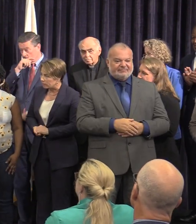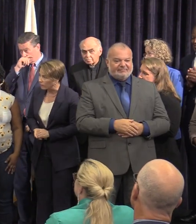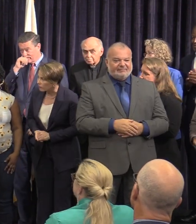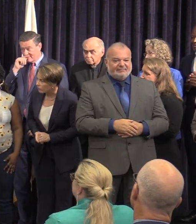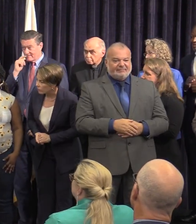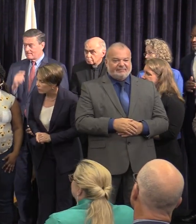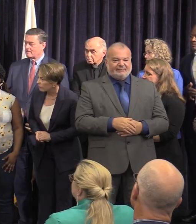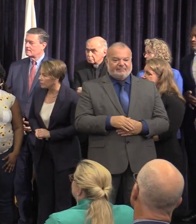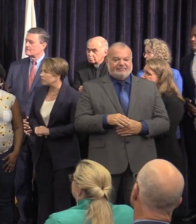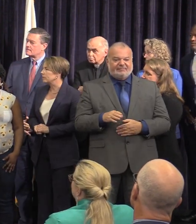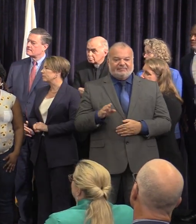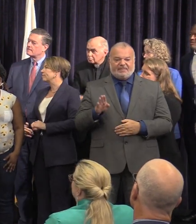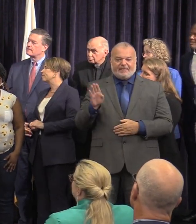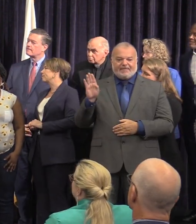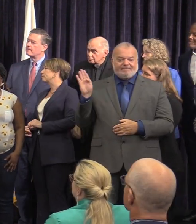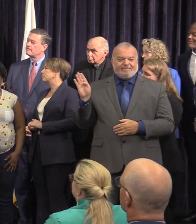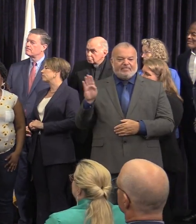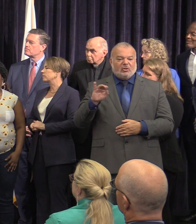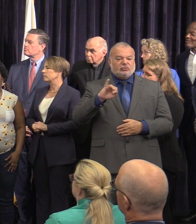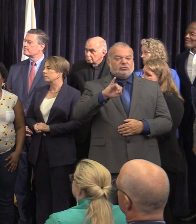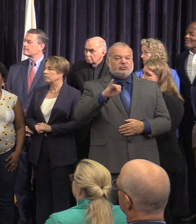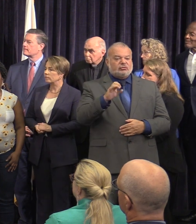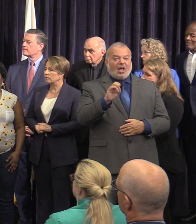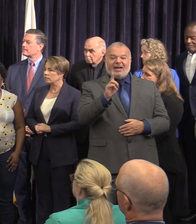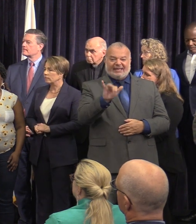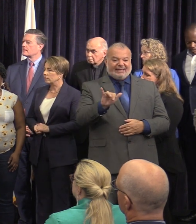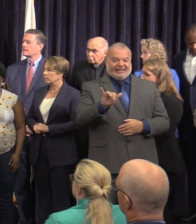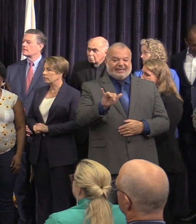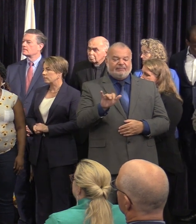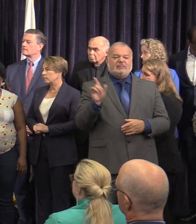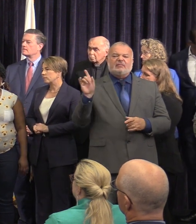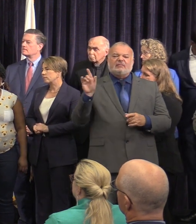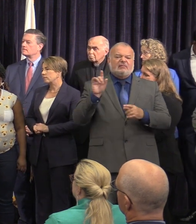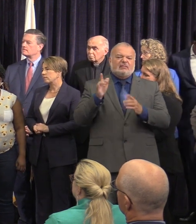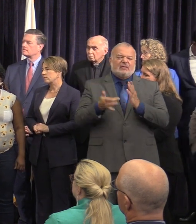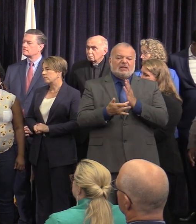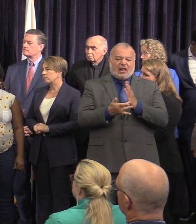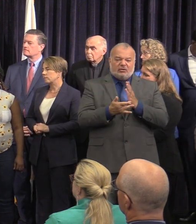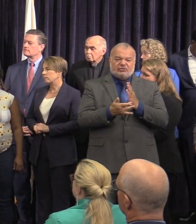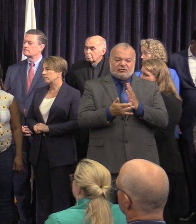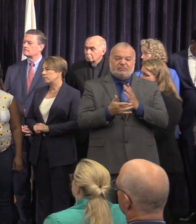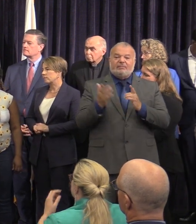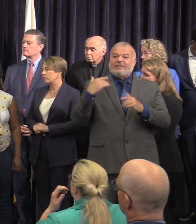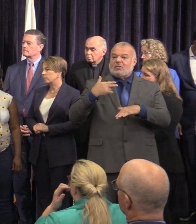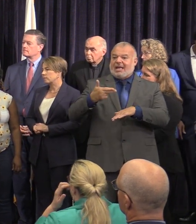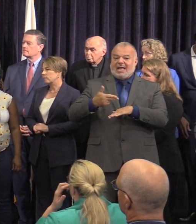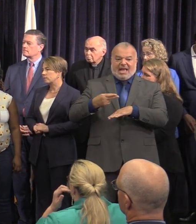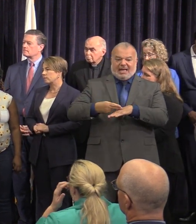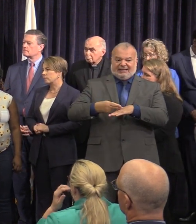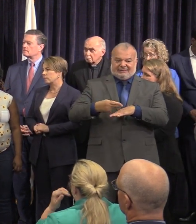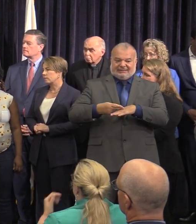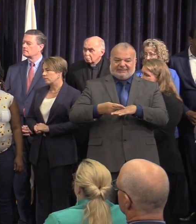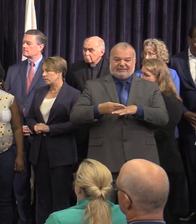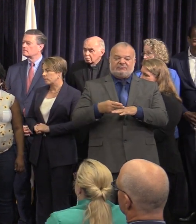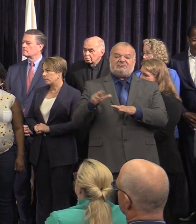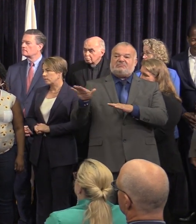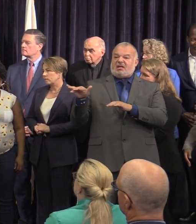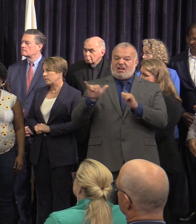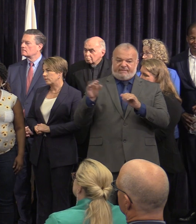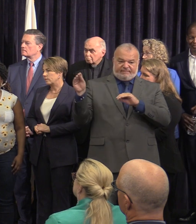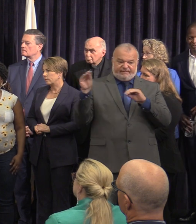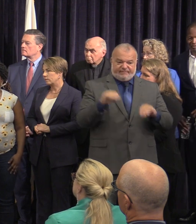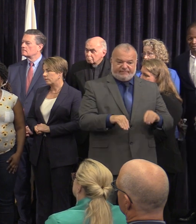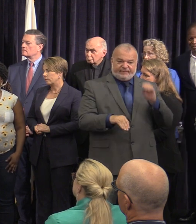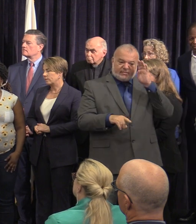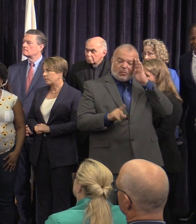Johnny Preval is a technician. So he left Haiti with his construction skill set, went to Brazil, worked for a